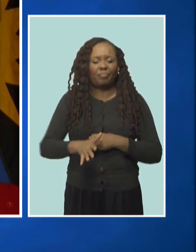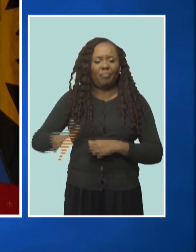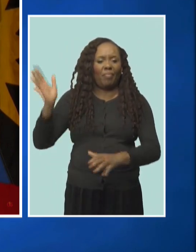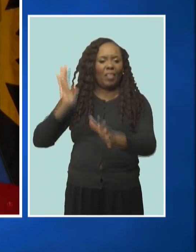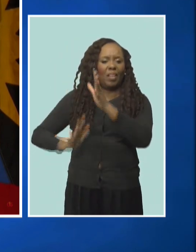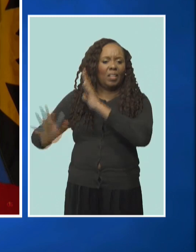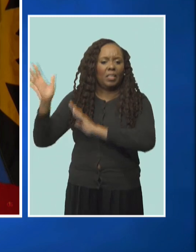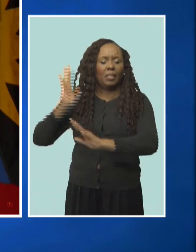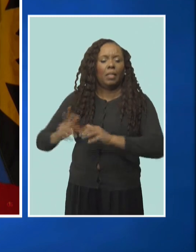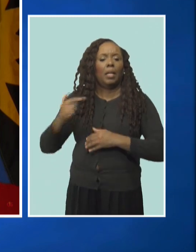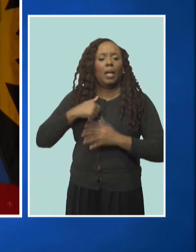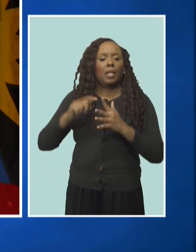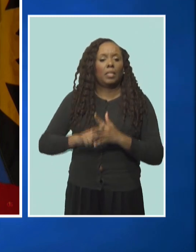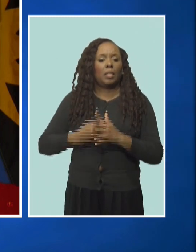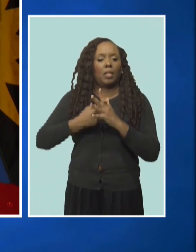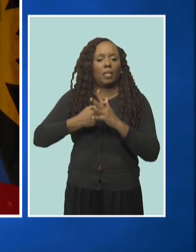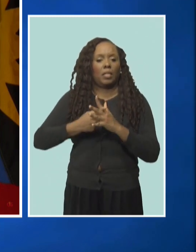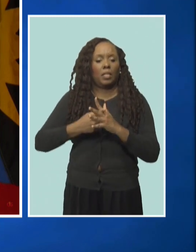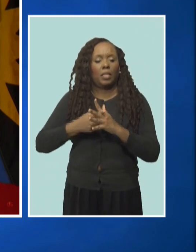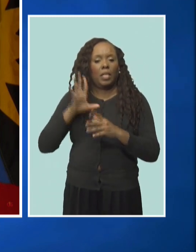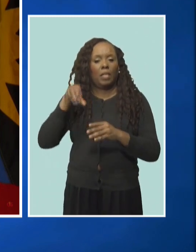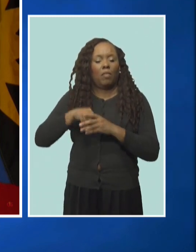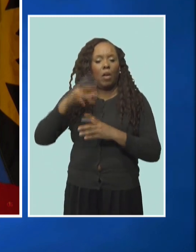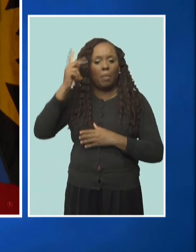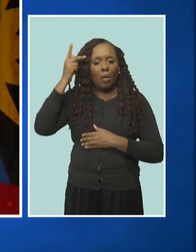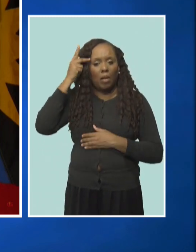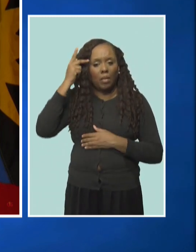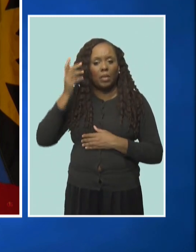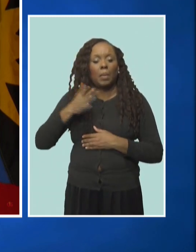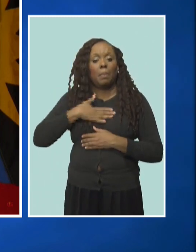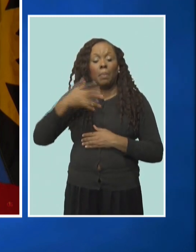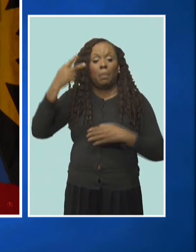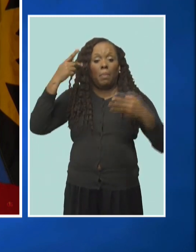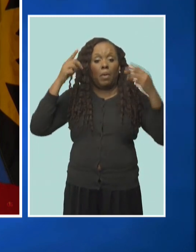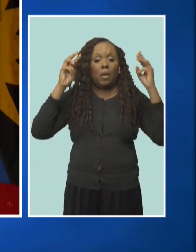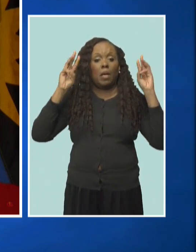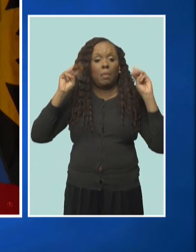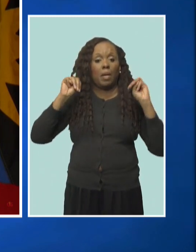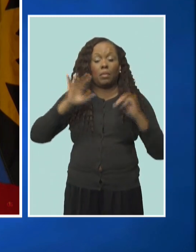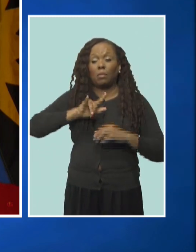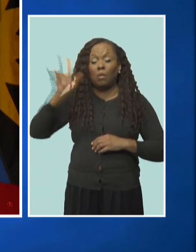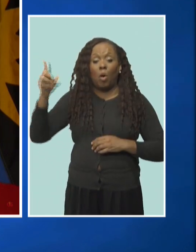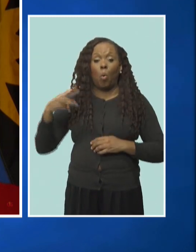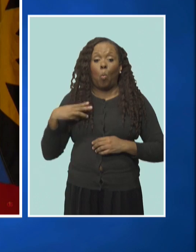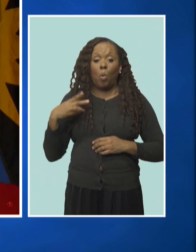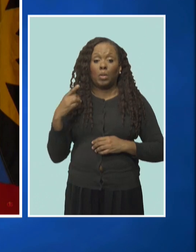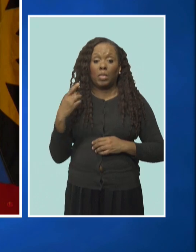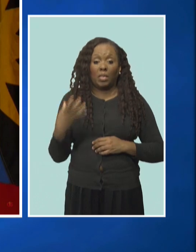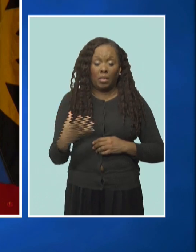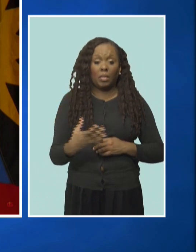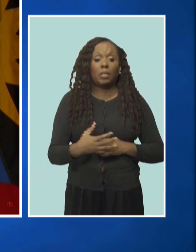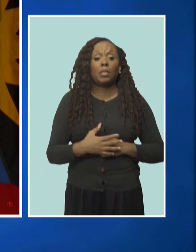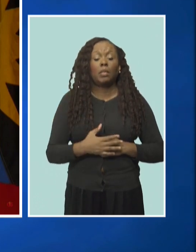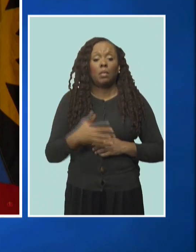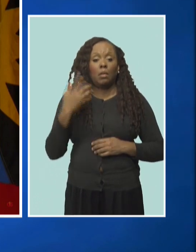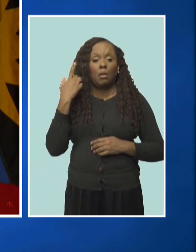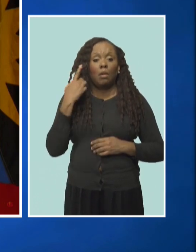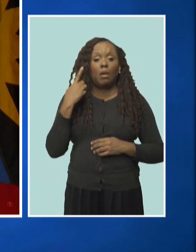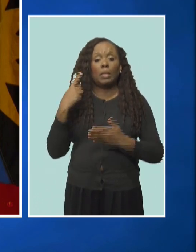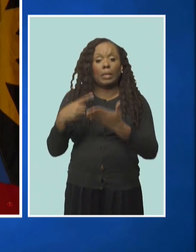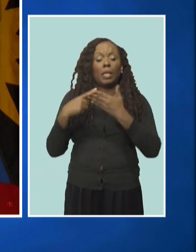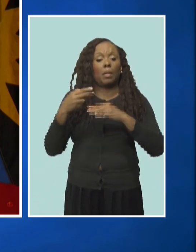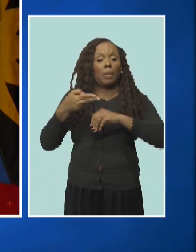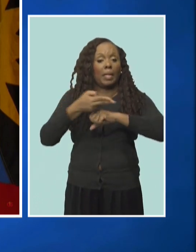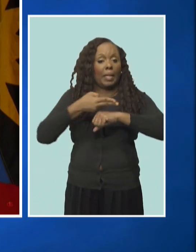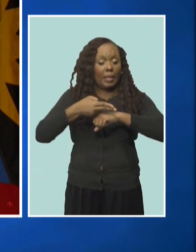trip when he was sworn in to Washington to deal with the issue of Haiti. 30 years on, we are dealing with